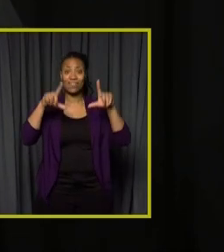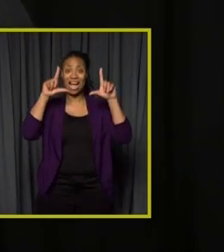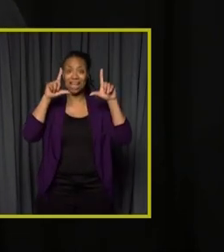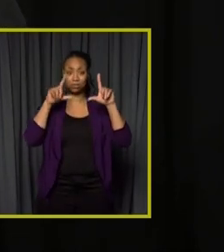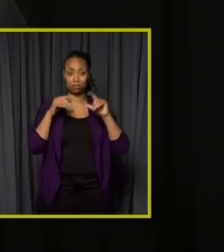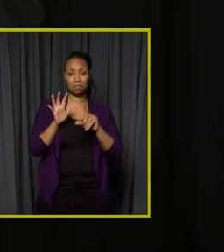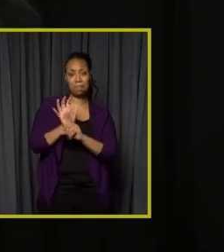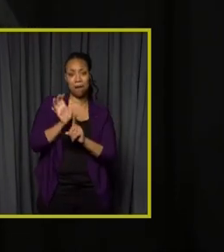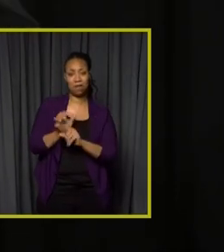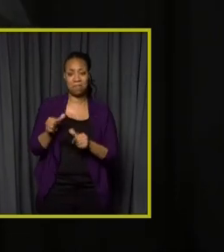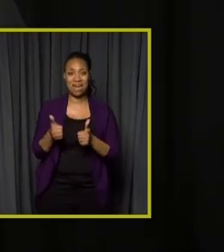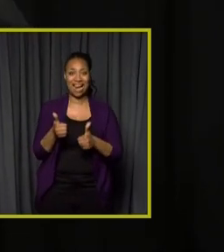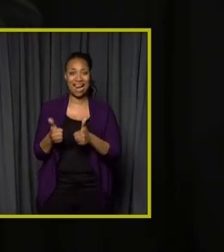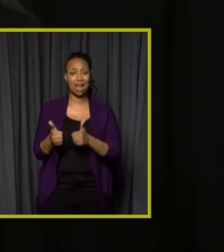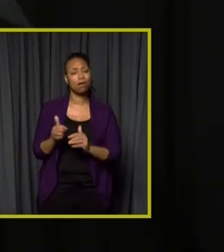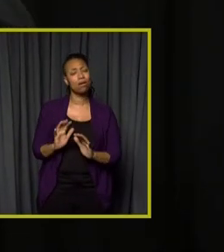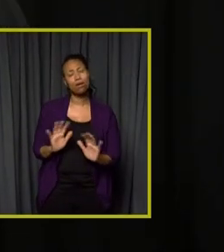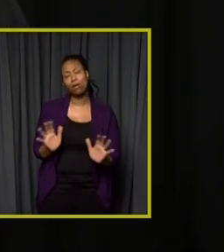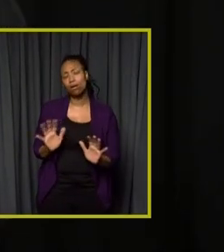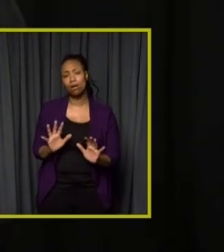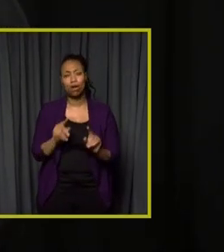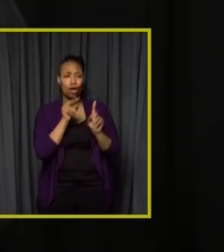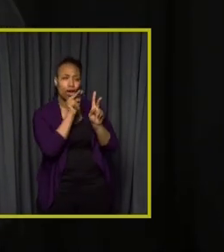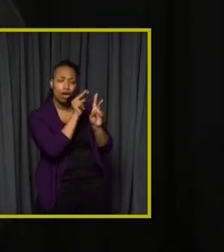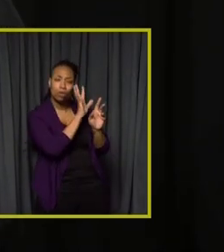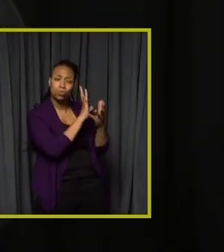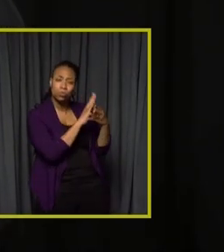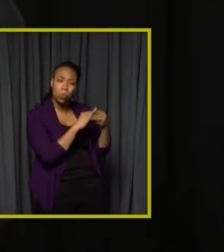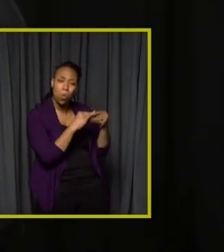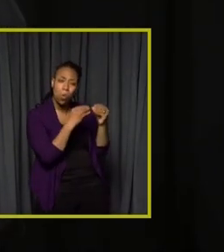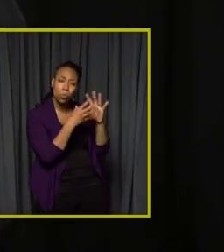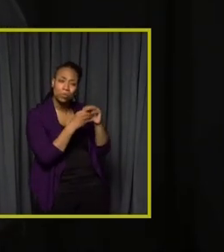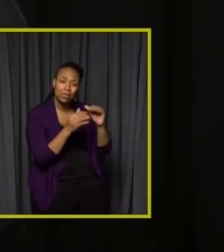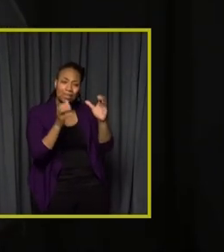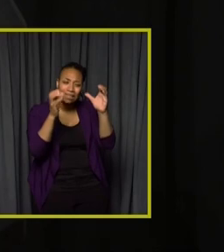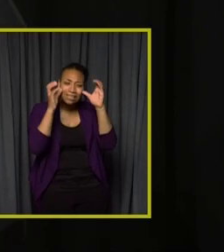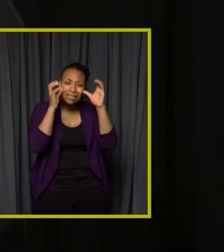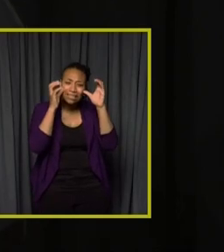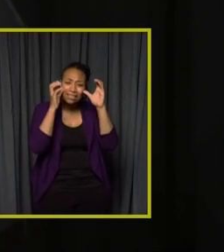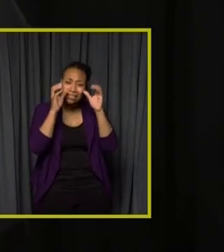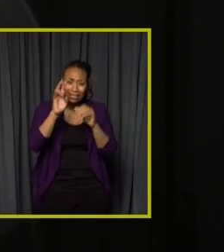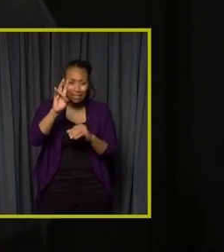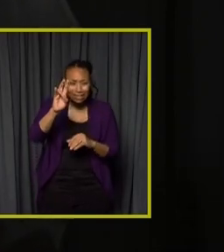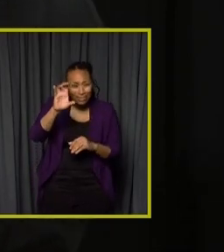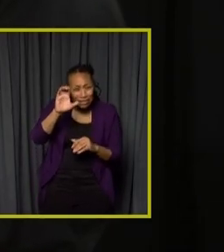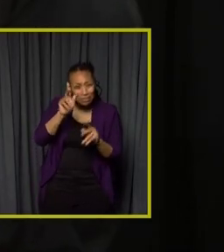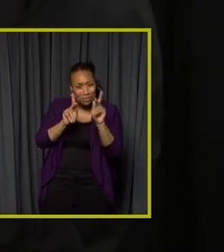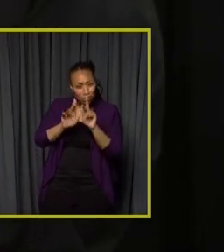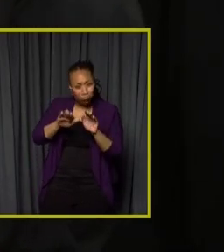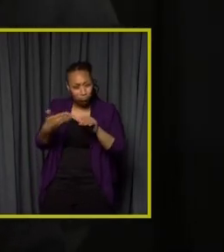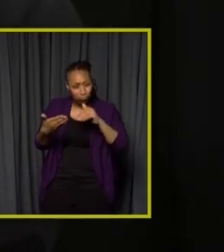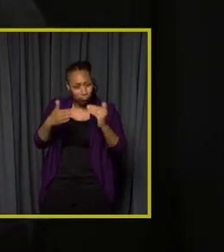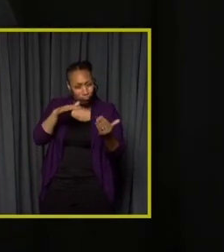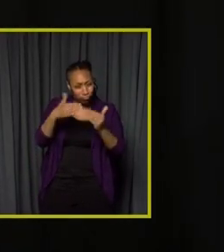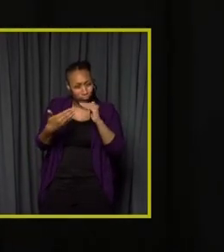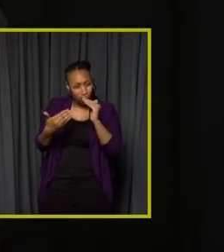people dying a day, you can see a face. And so today, it's really